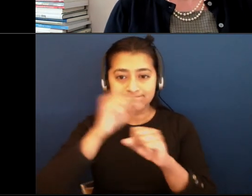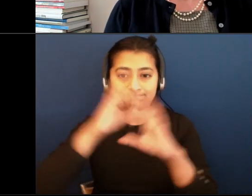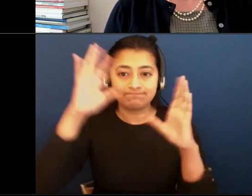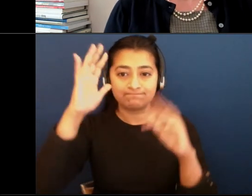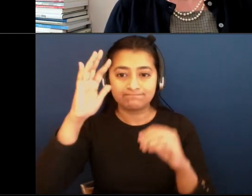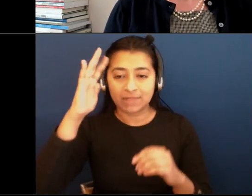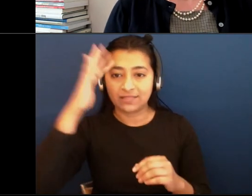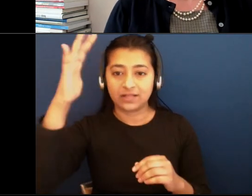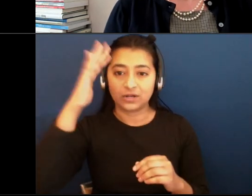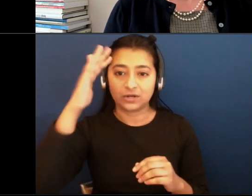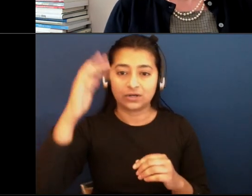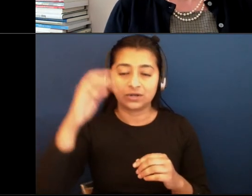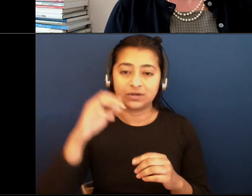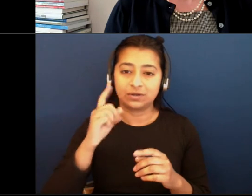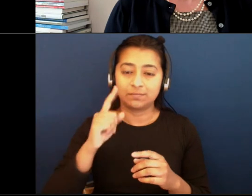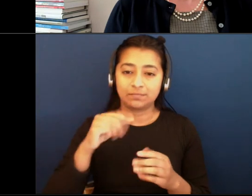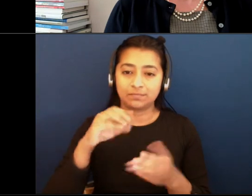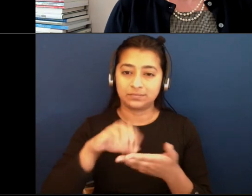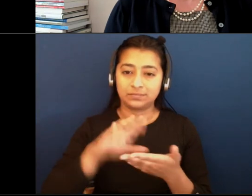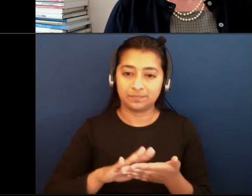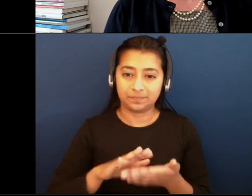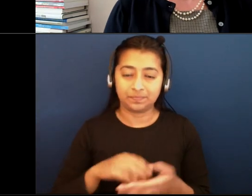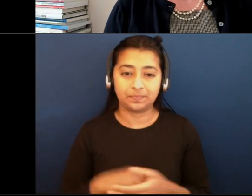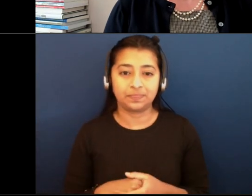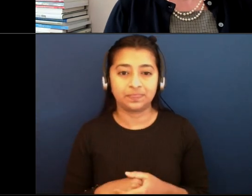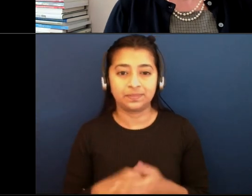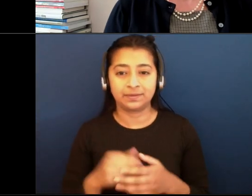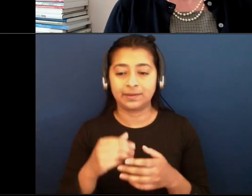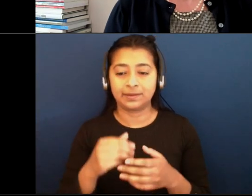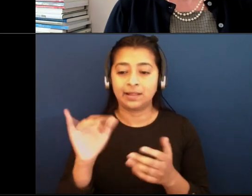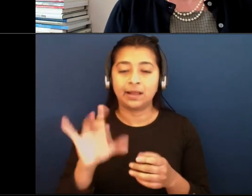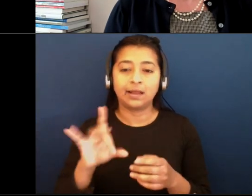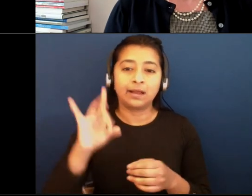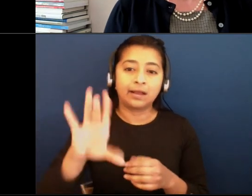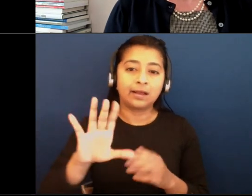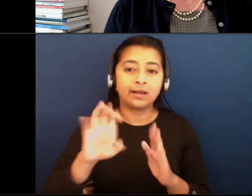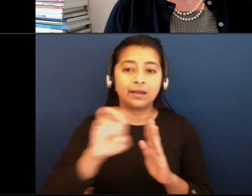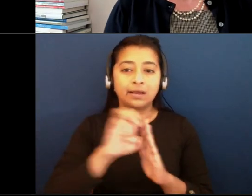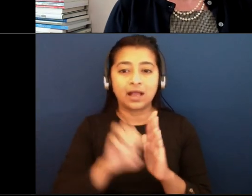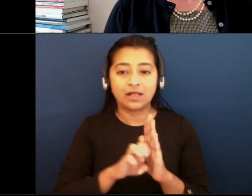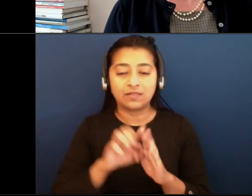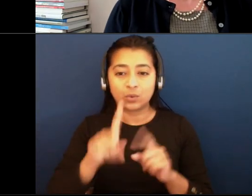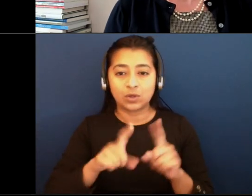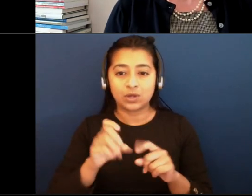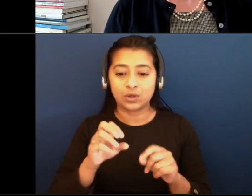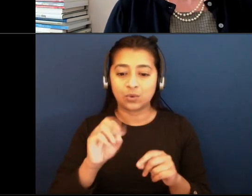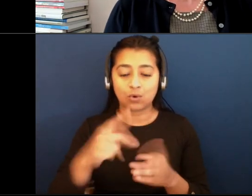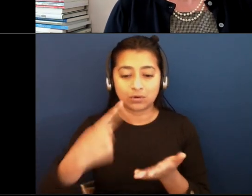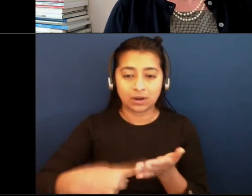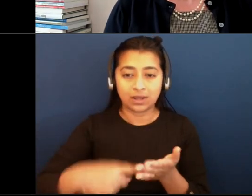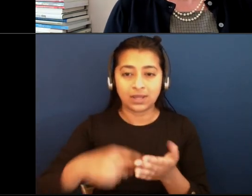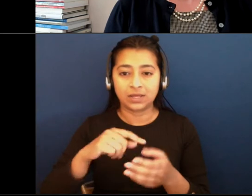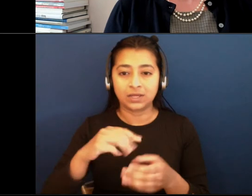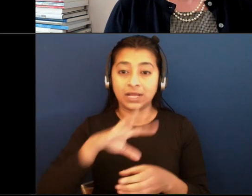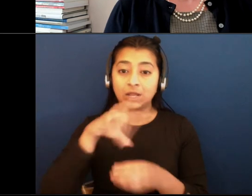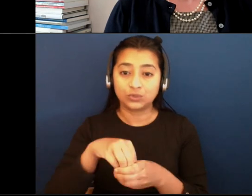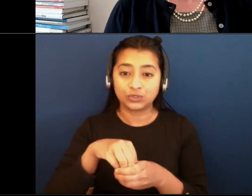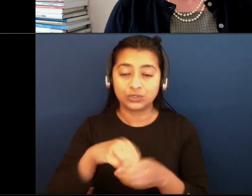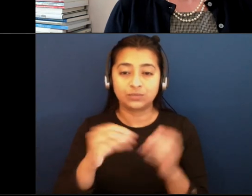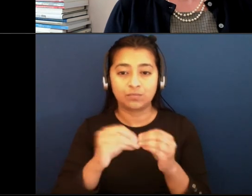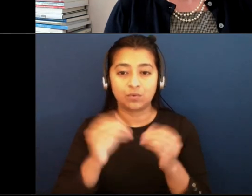documentation, that talk about, you know, ethical questions or questions of inclusion? So more